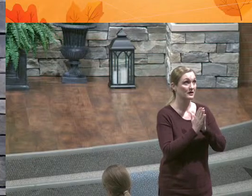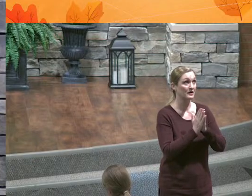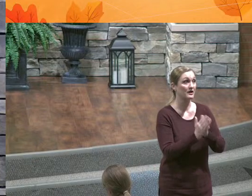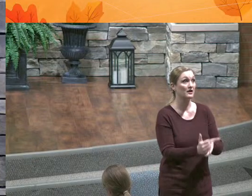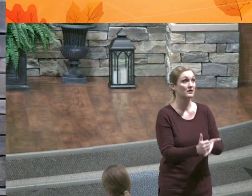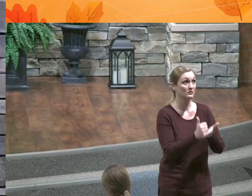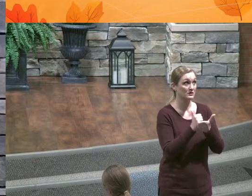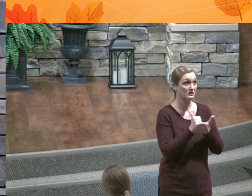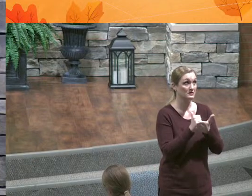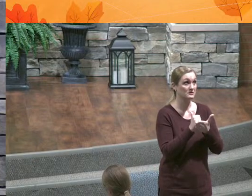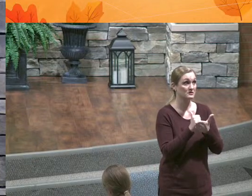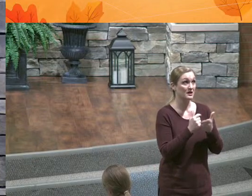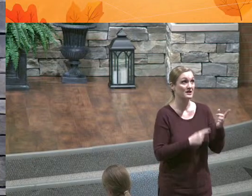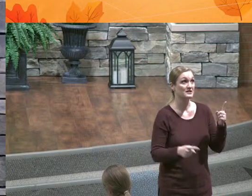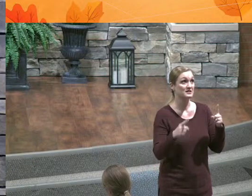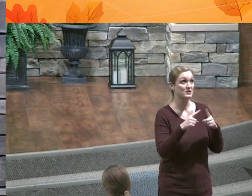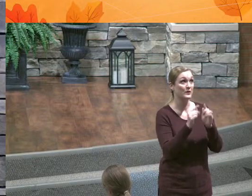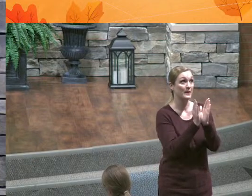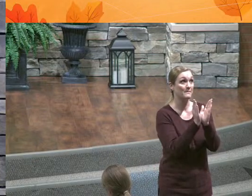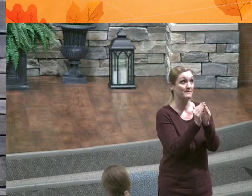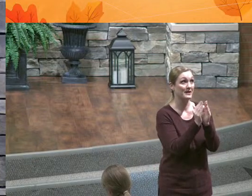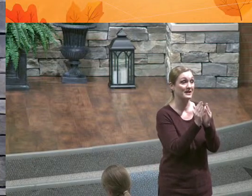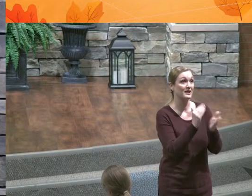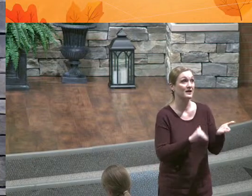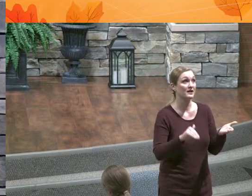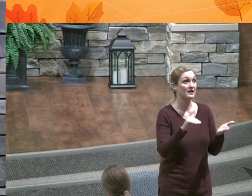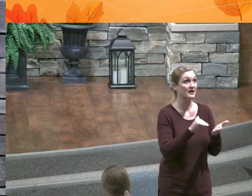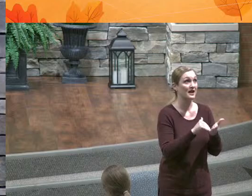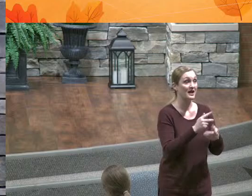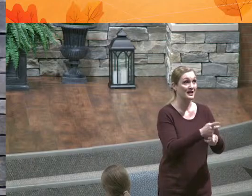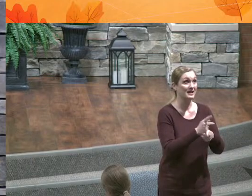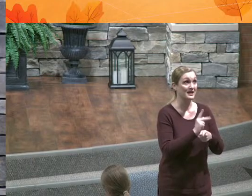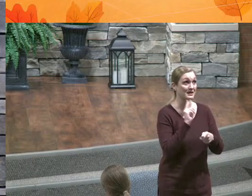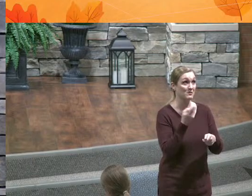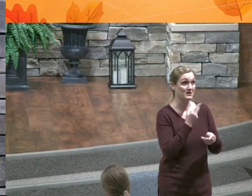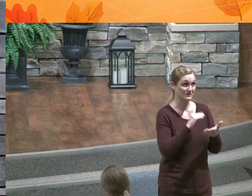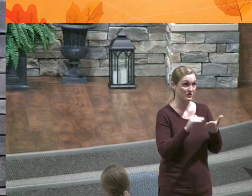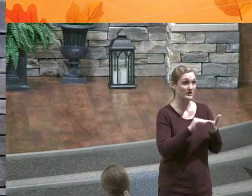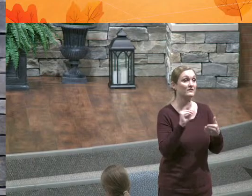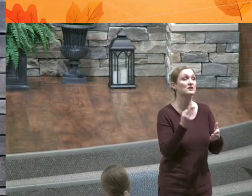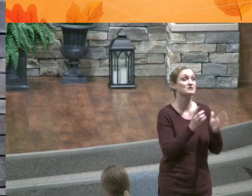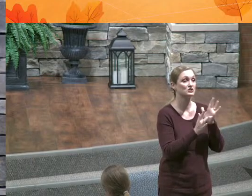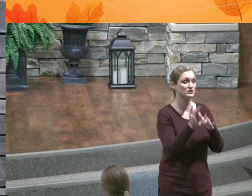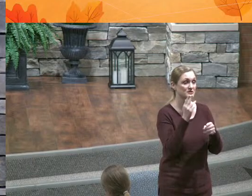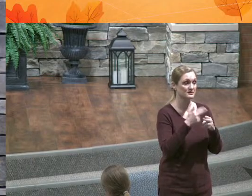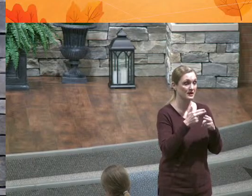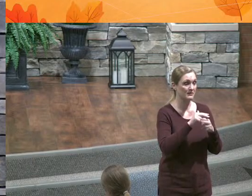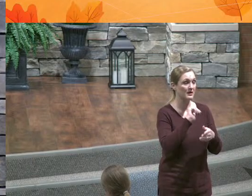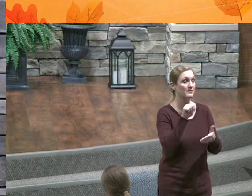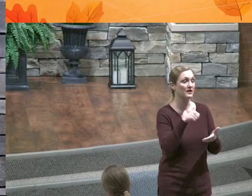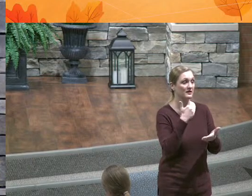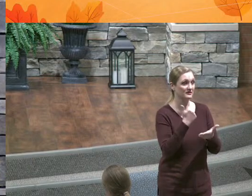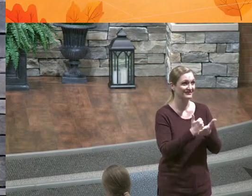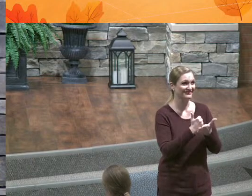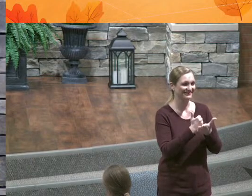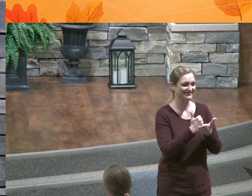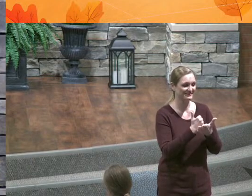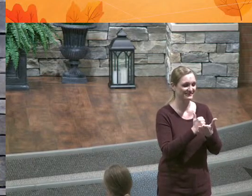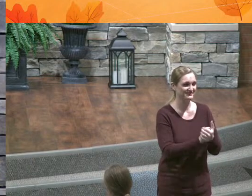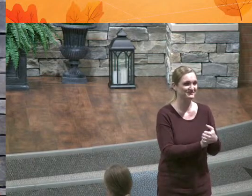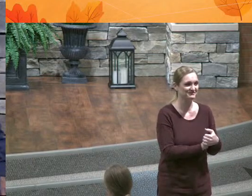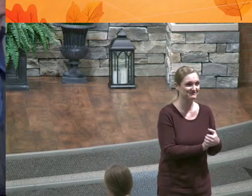us until we meet again. Keep us and forgive us. In Jesus' name we pray. Amen.